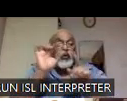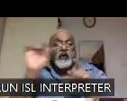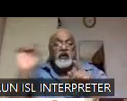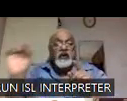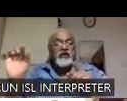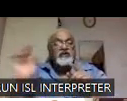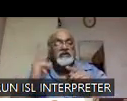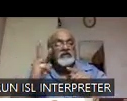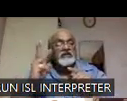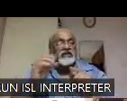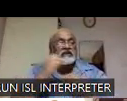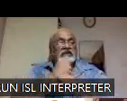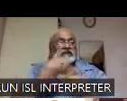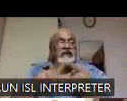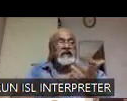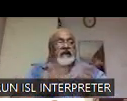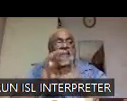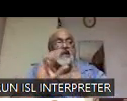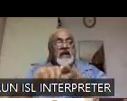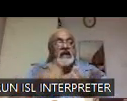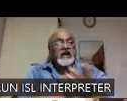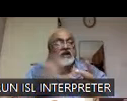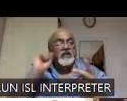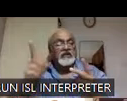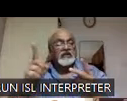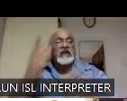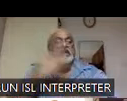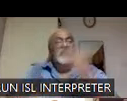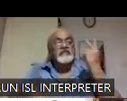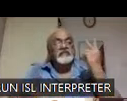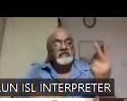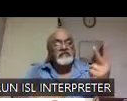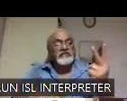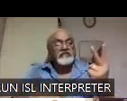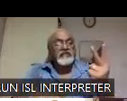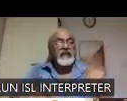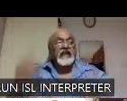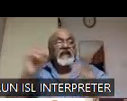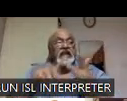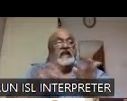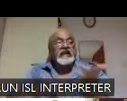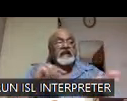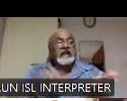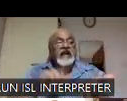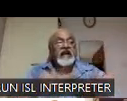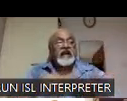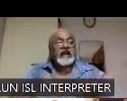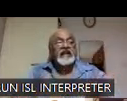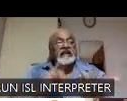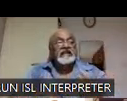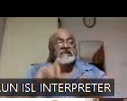topic. One is gender, one is disability, and one is intersectionality. So let